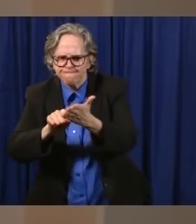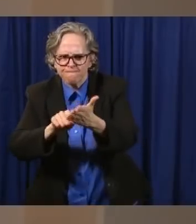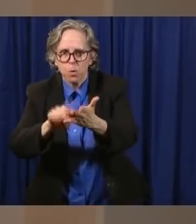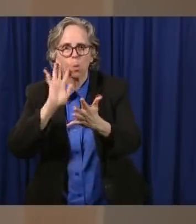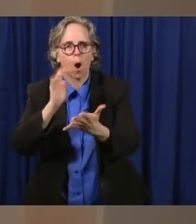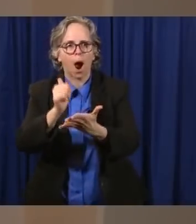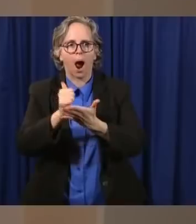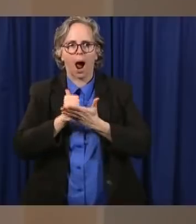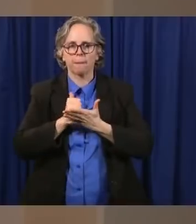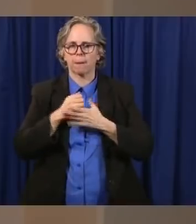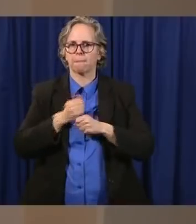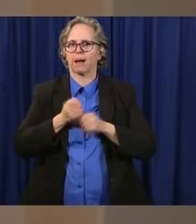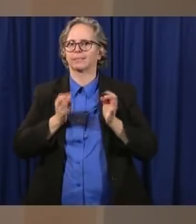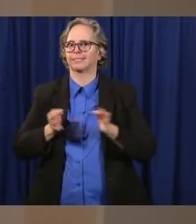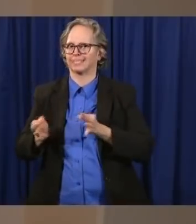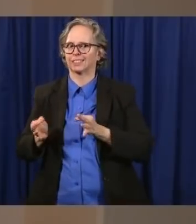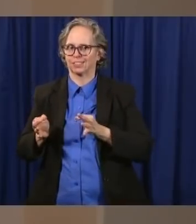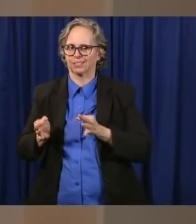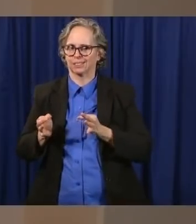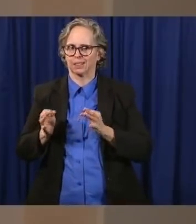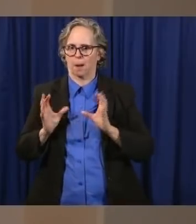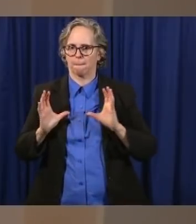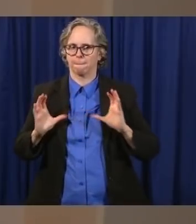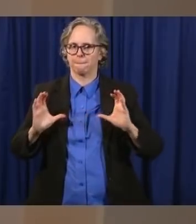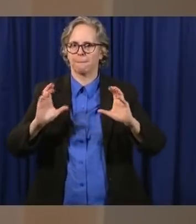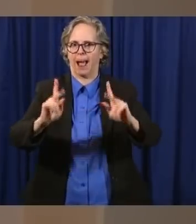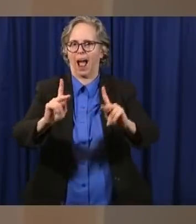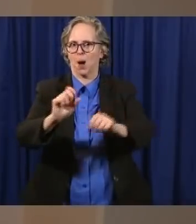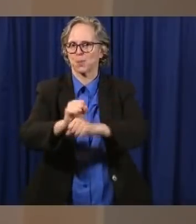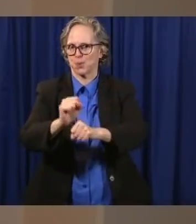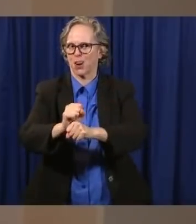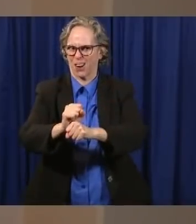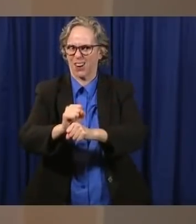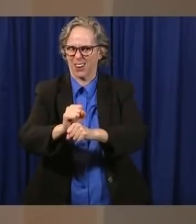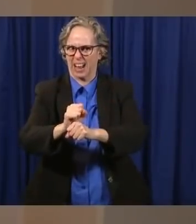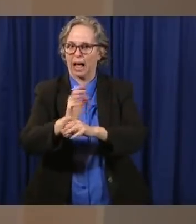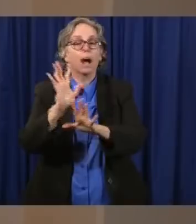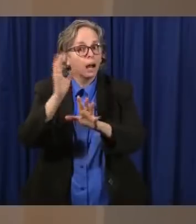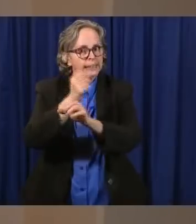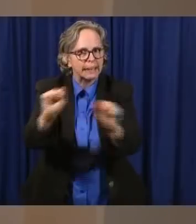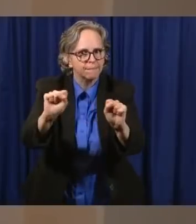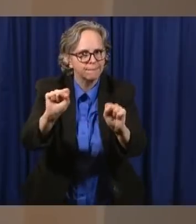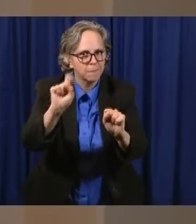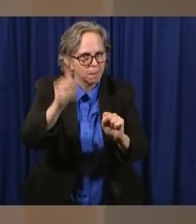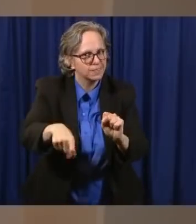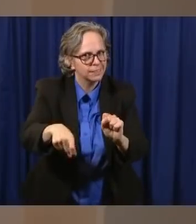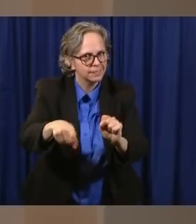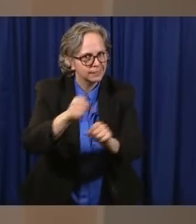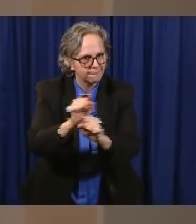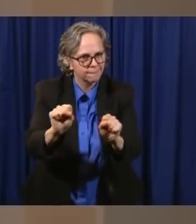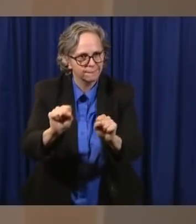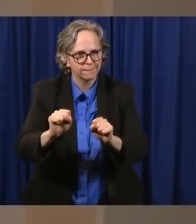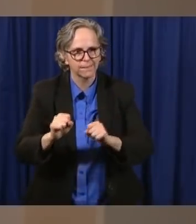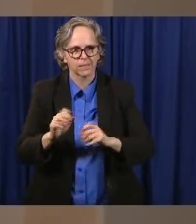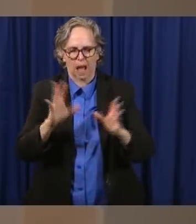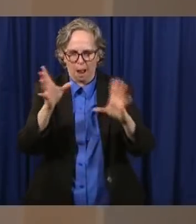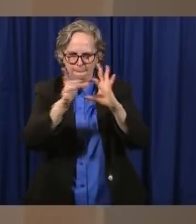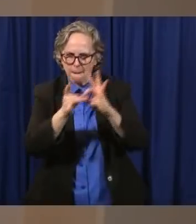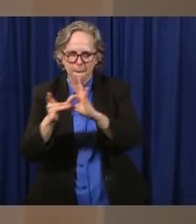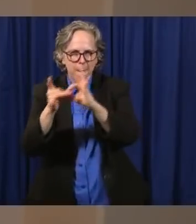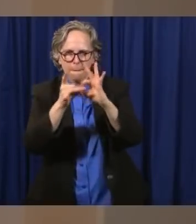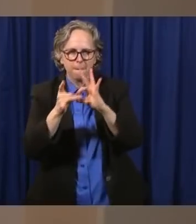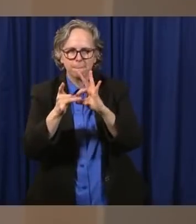re-enter into the economy a little bit sooner and safer. So that's how that all fits together, and Dr. Acton and